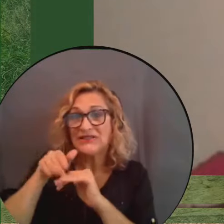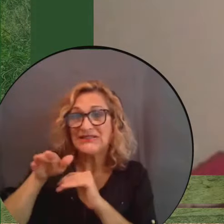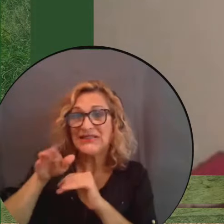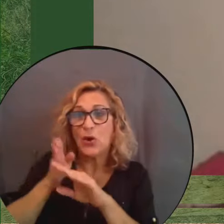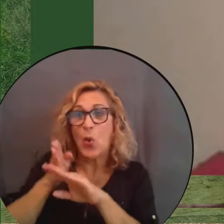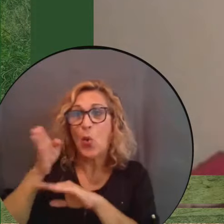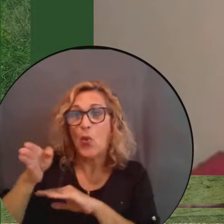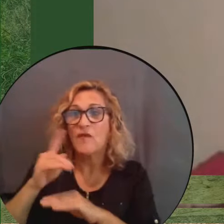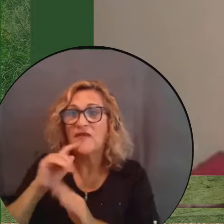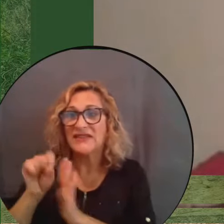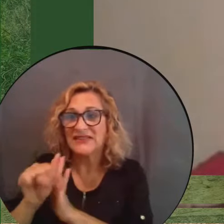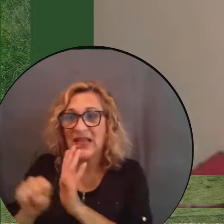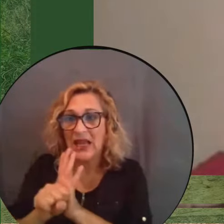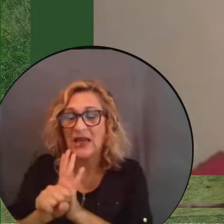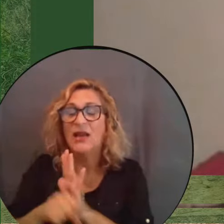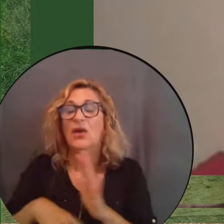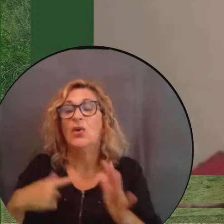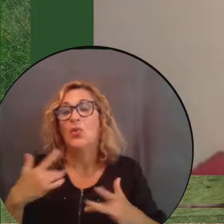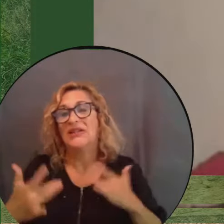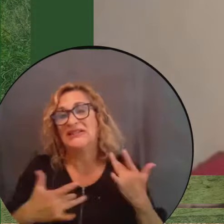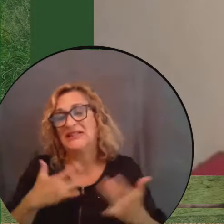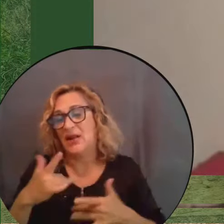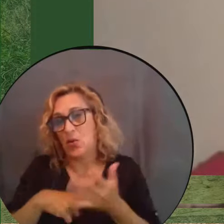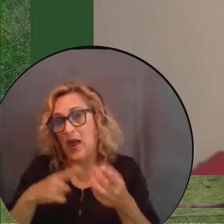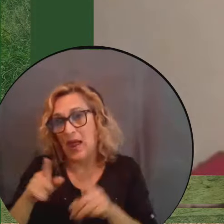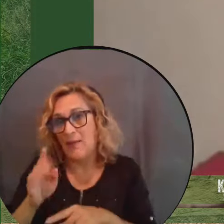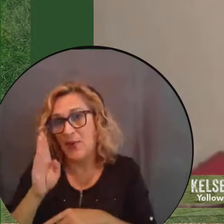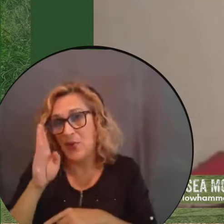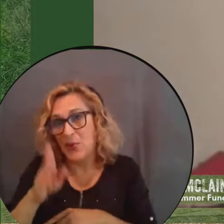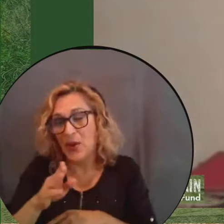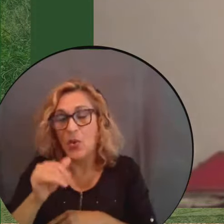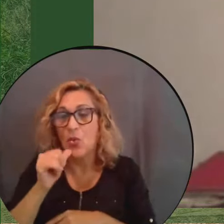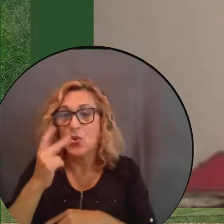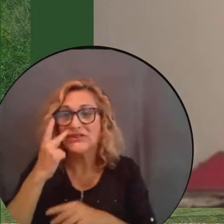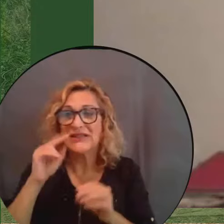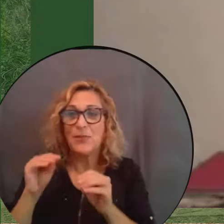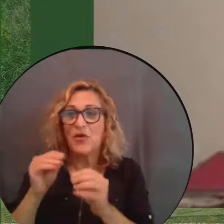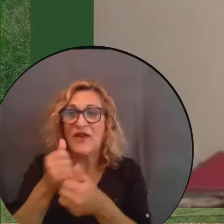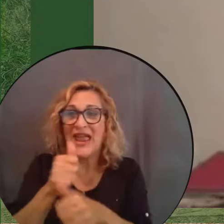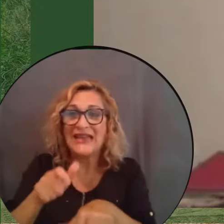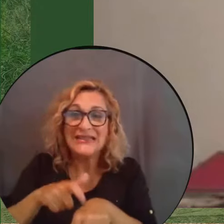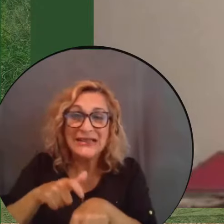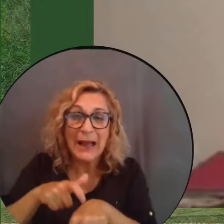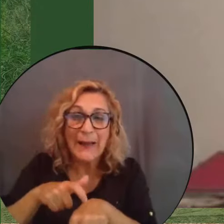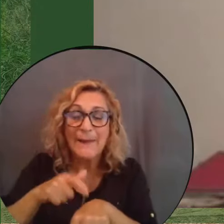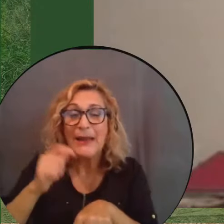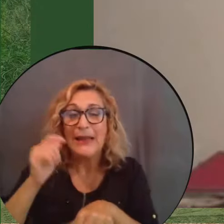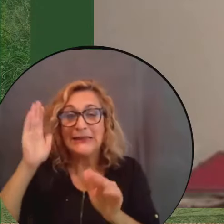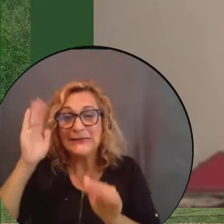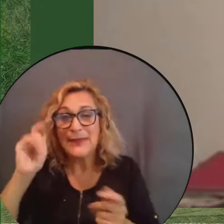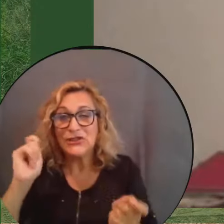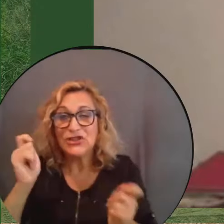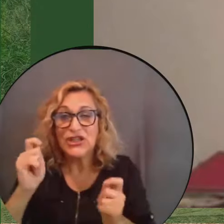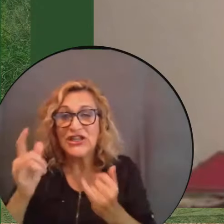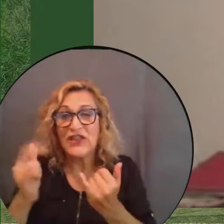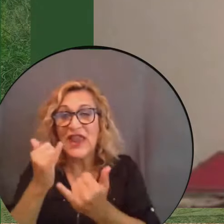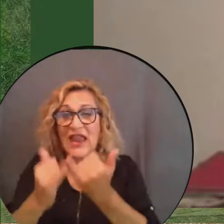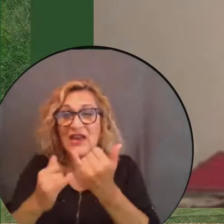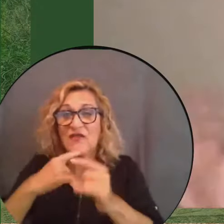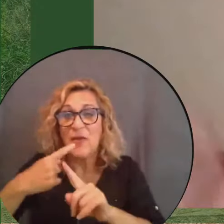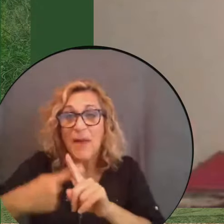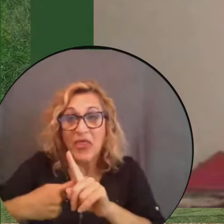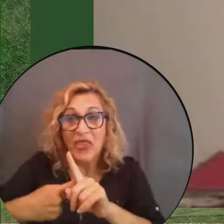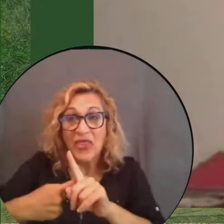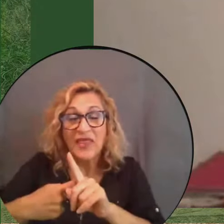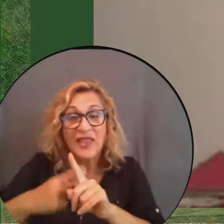excited to report back on what happens. We won't see any movement on it anytime soon. We expect some changes maybe by the end of the month. So